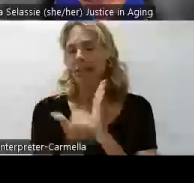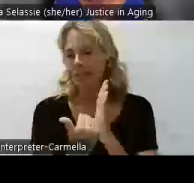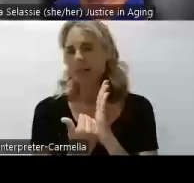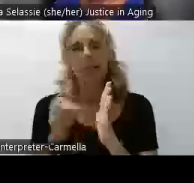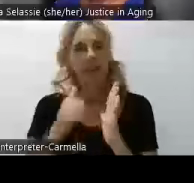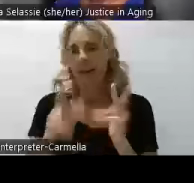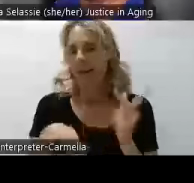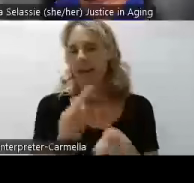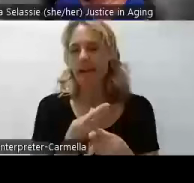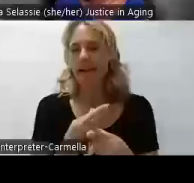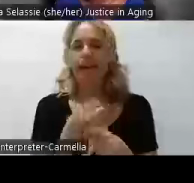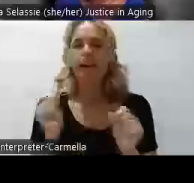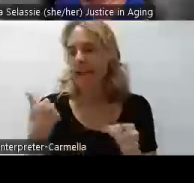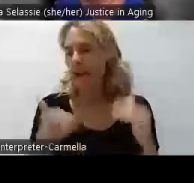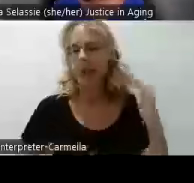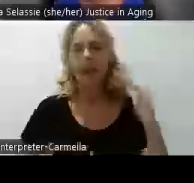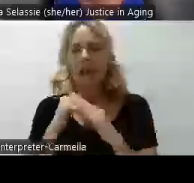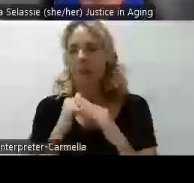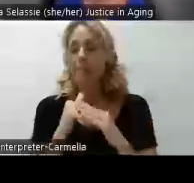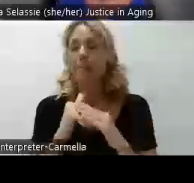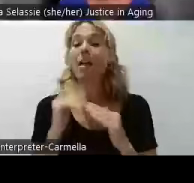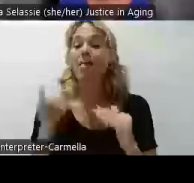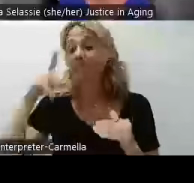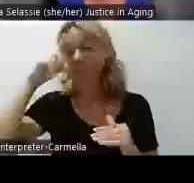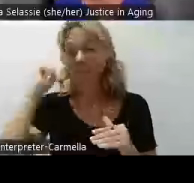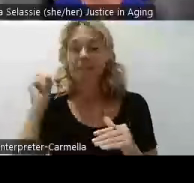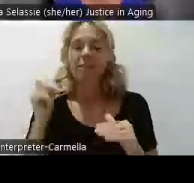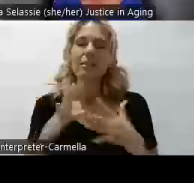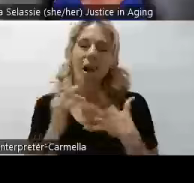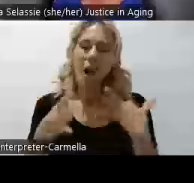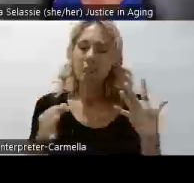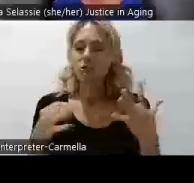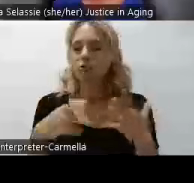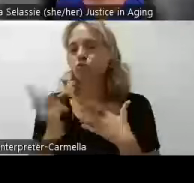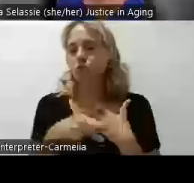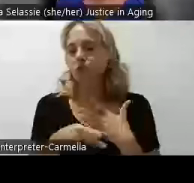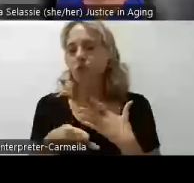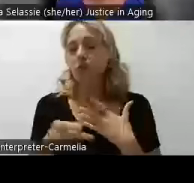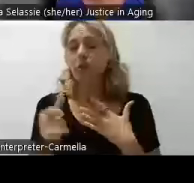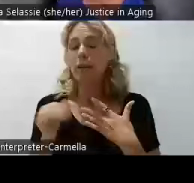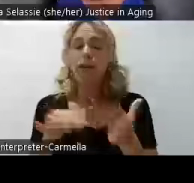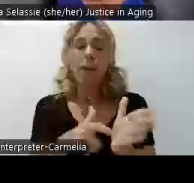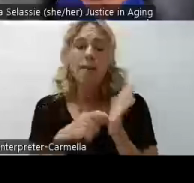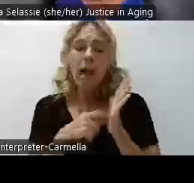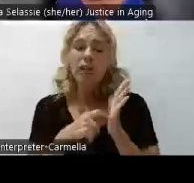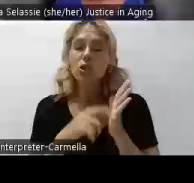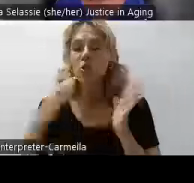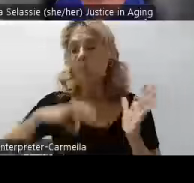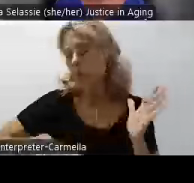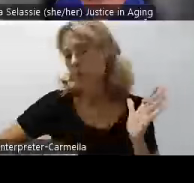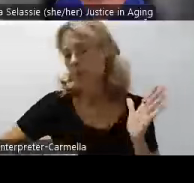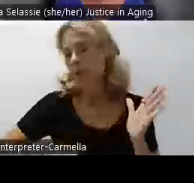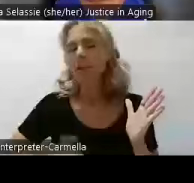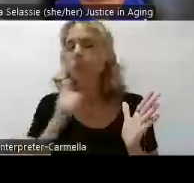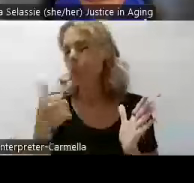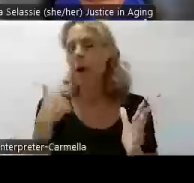any kind and that can have caps. And this is because it is an optional program. So if it was a mandatory benefit, we wouldn't have